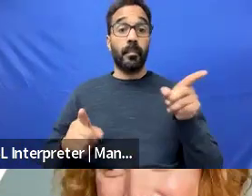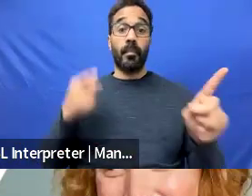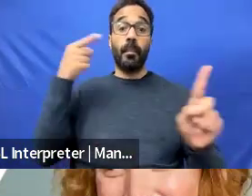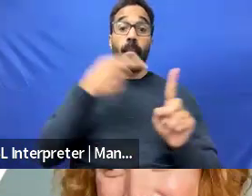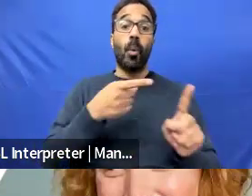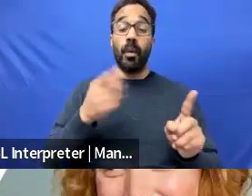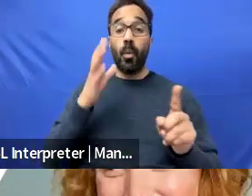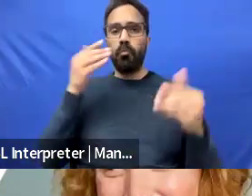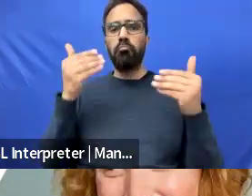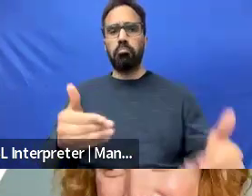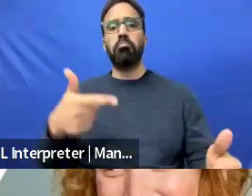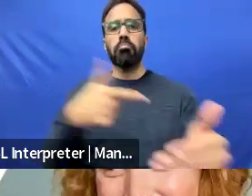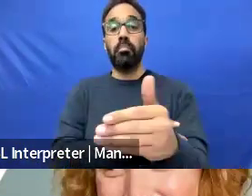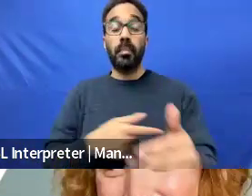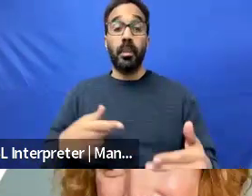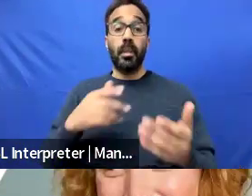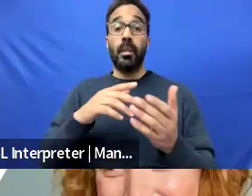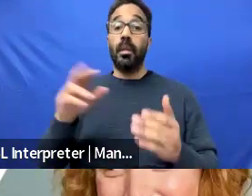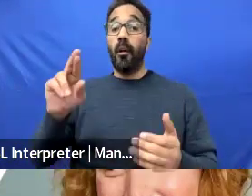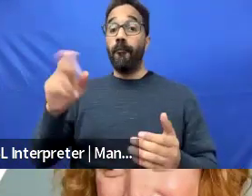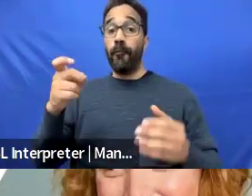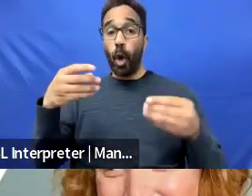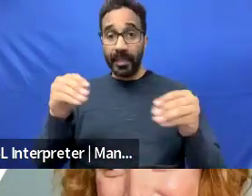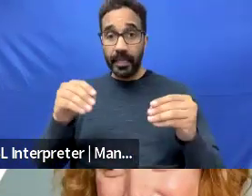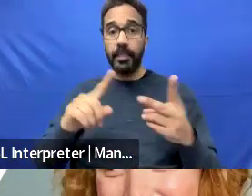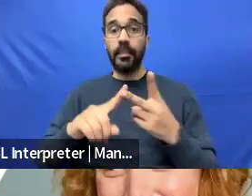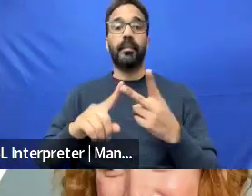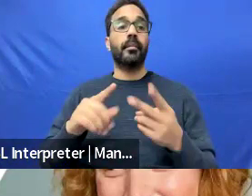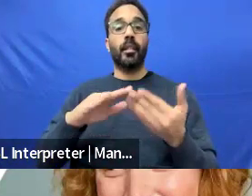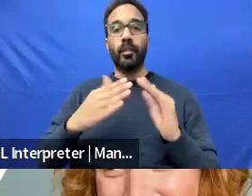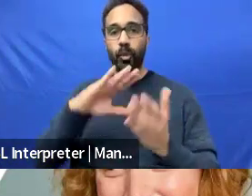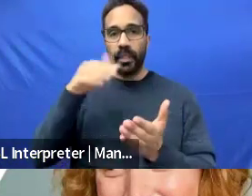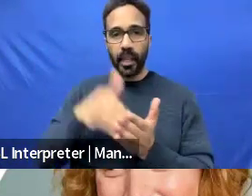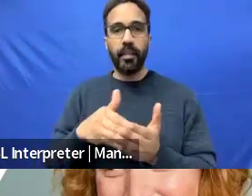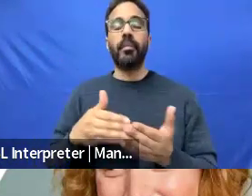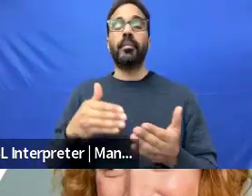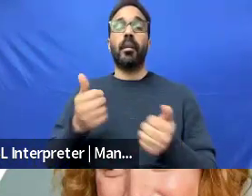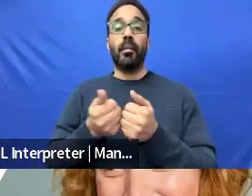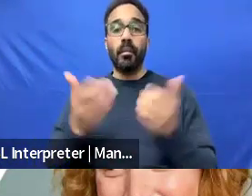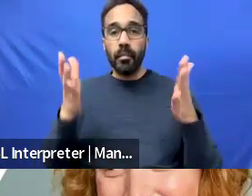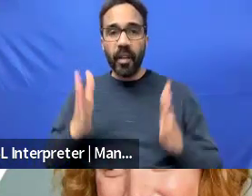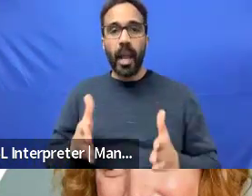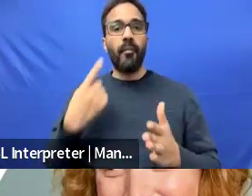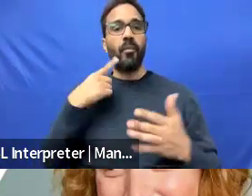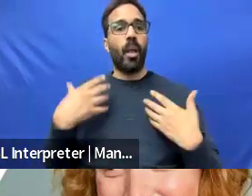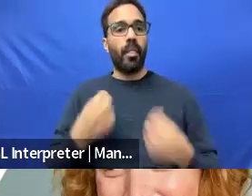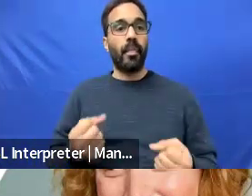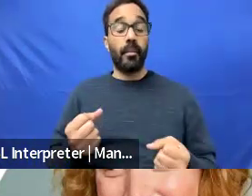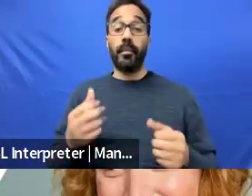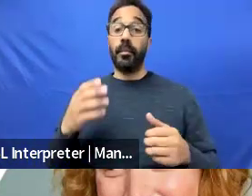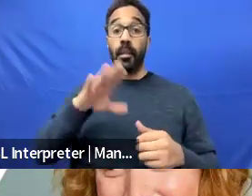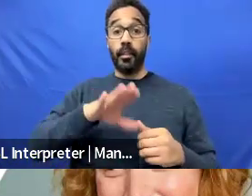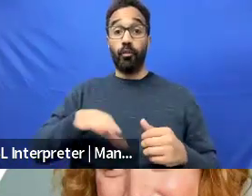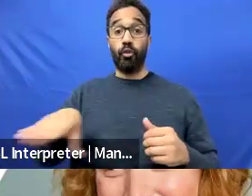but pharmacies, healthcare providers, community health centers, children and teens, this is really important as well.